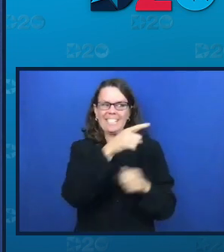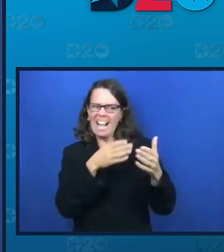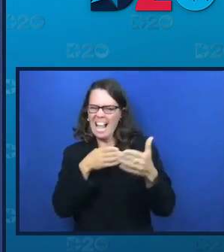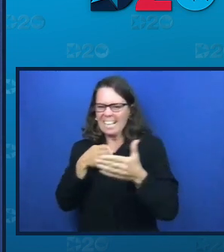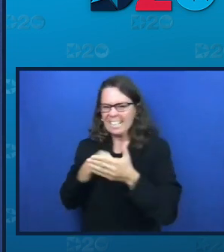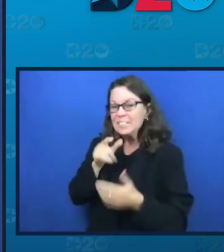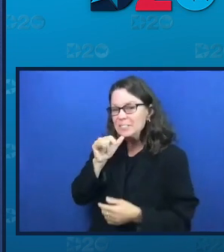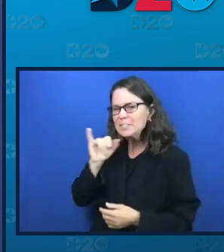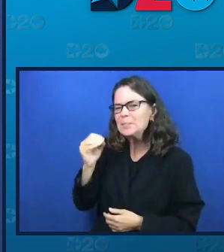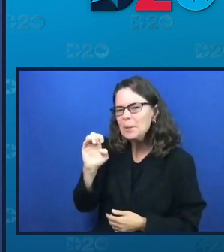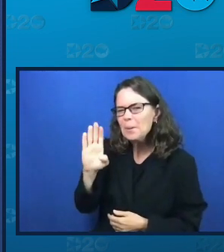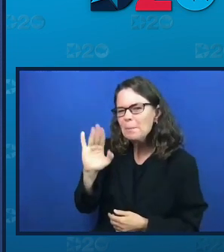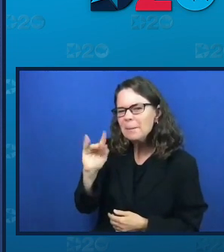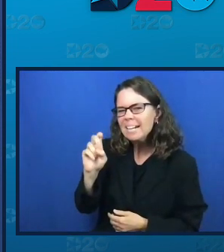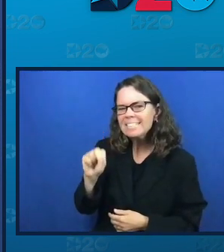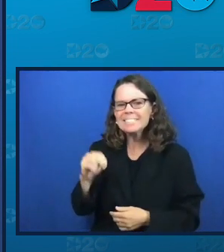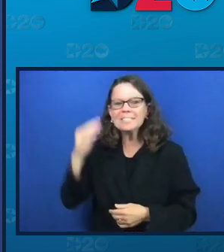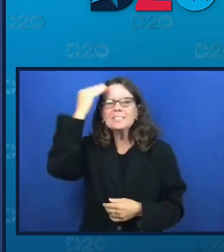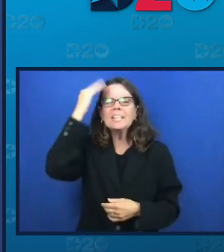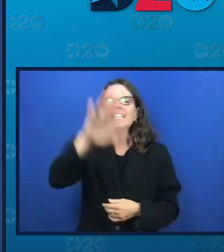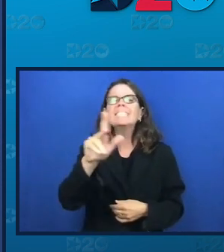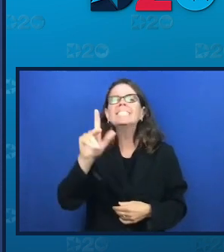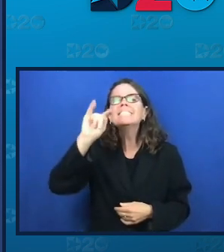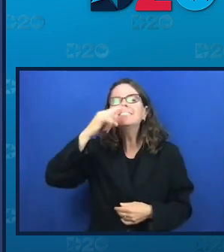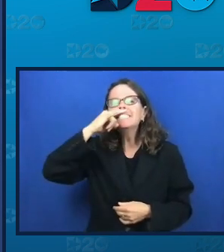that got voted off the island.